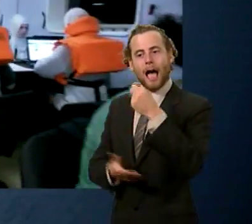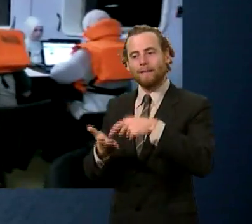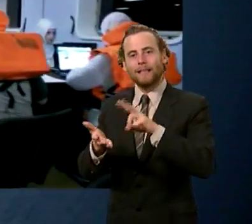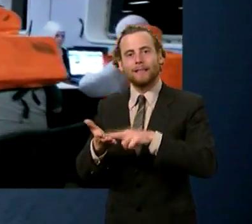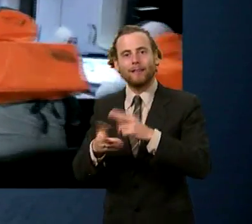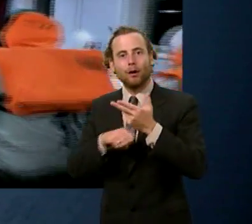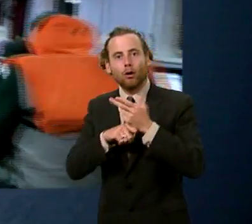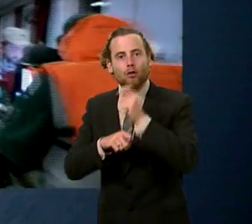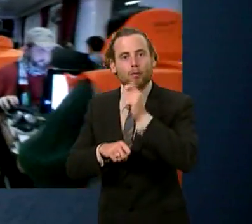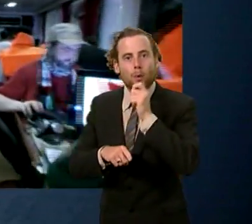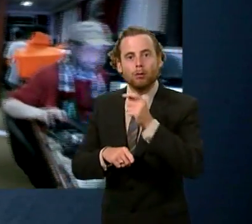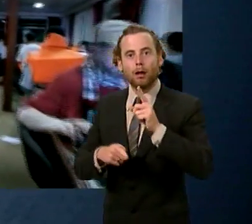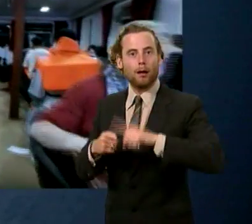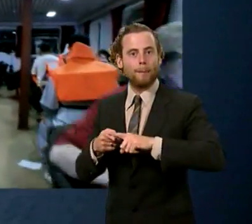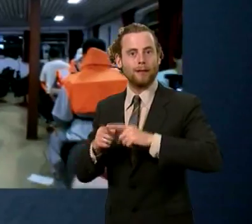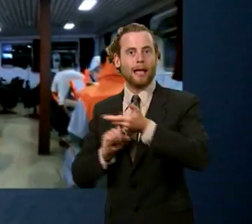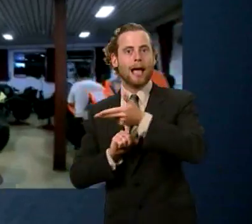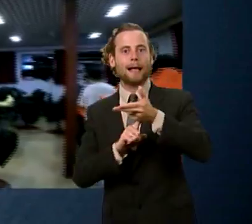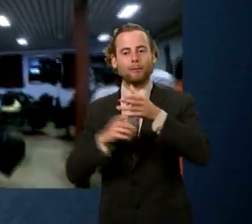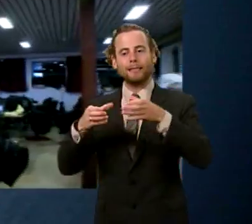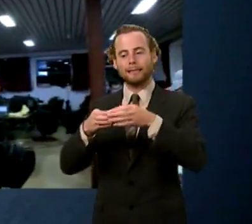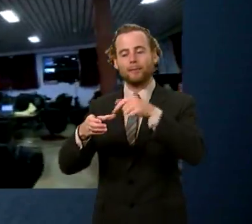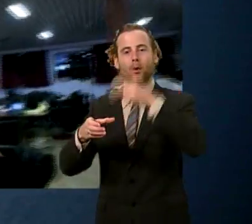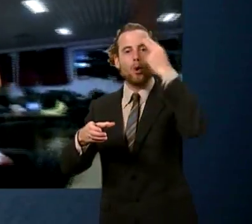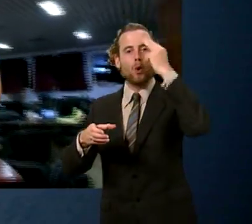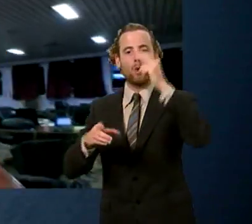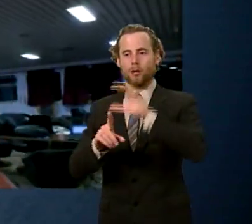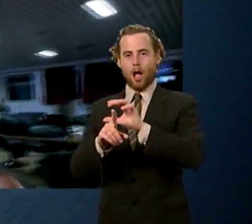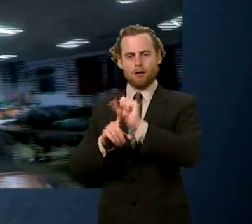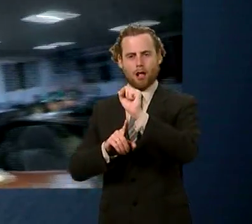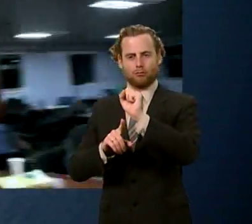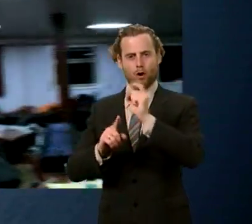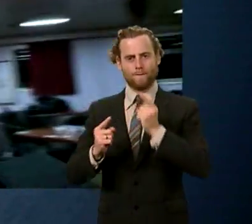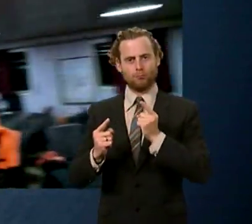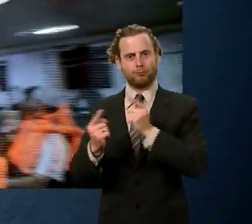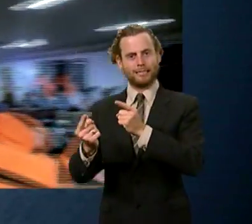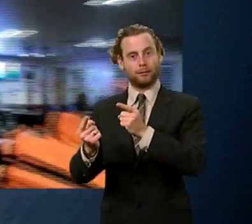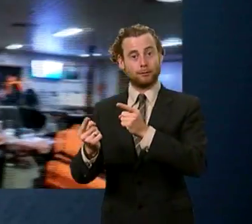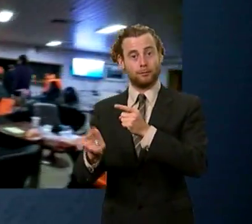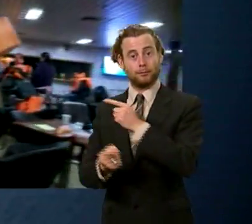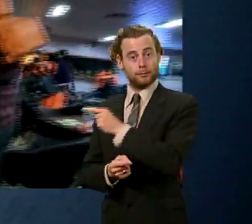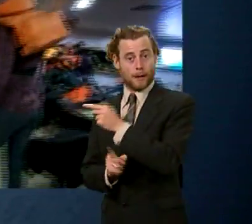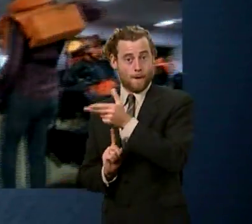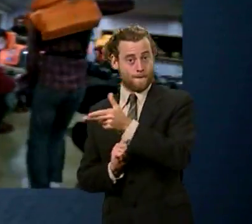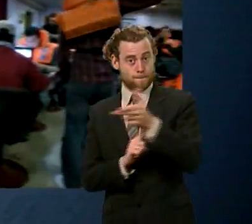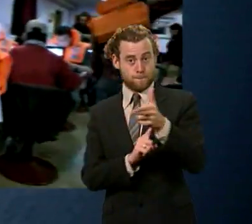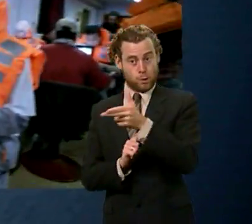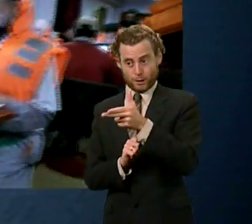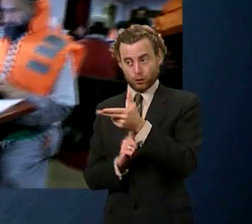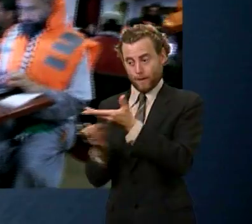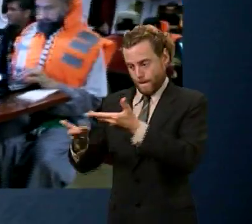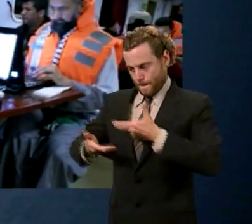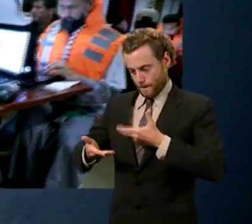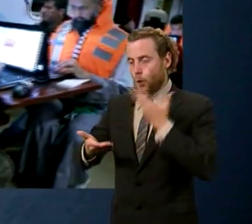reporters and a camera team from a group called Cultures of Resistance making a film. Their footage is key to understanding what